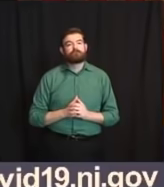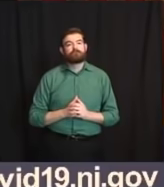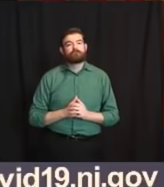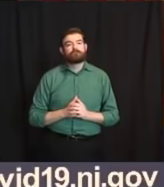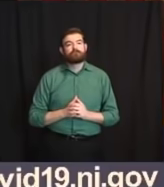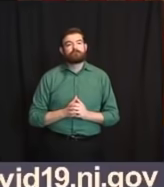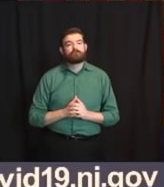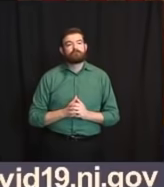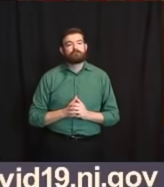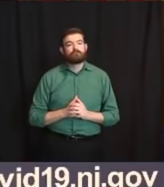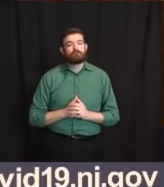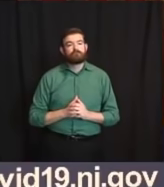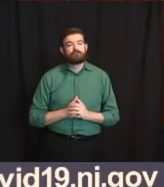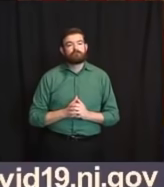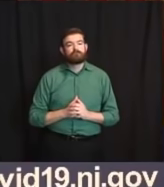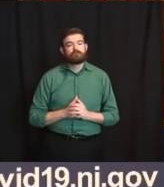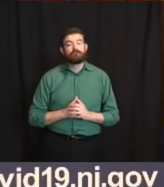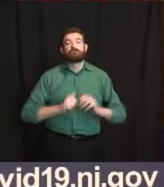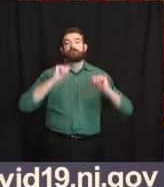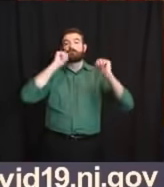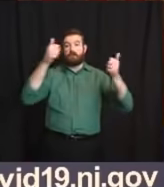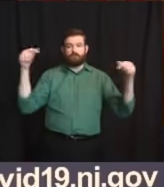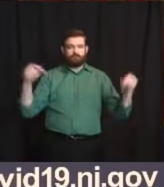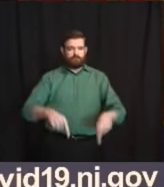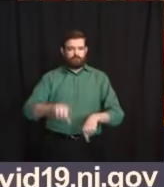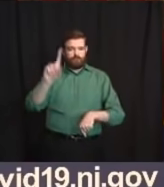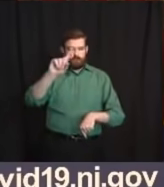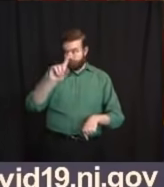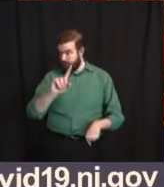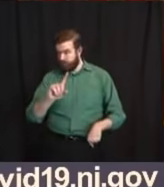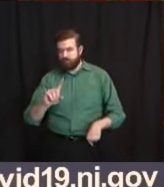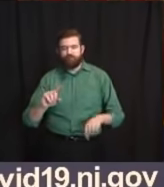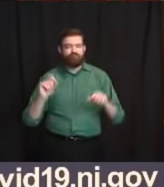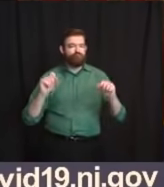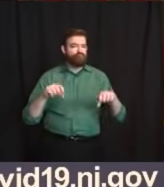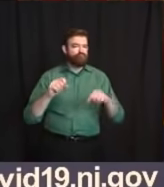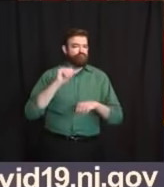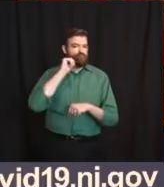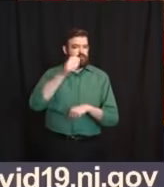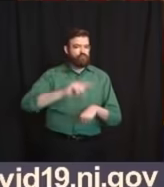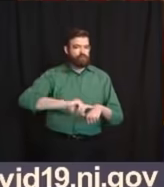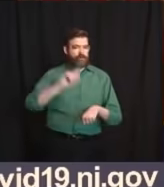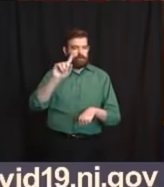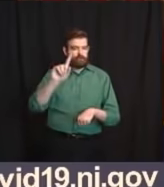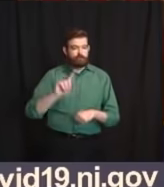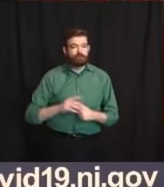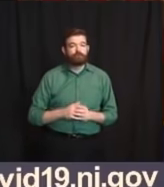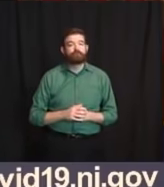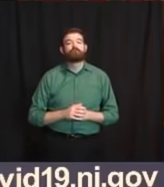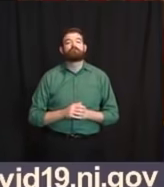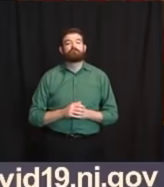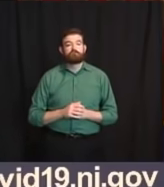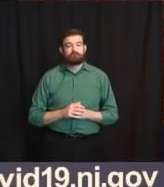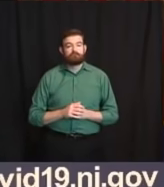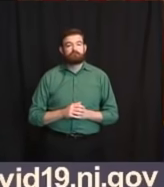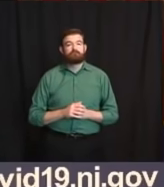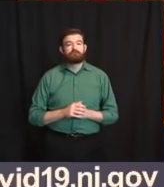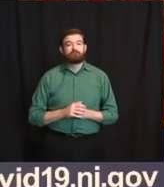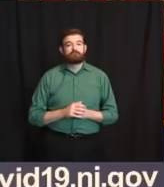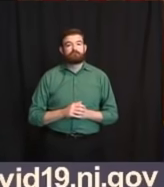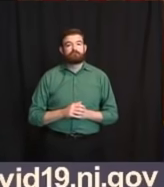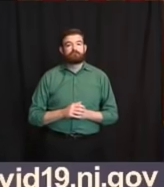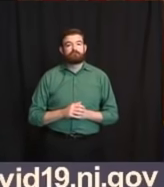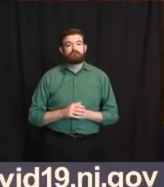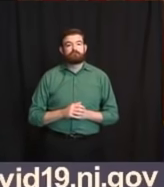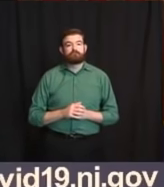o'clock tomorrow here. So our lineup will be 1 o'clock tomorrow here. Unless there's a reason to see you